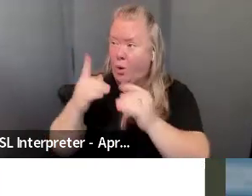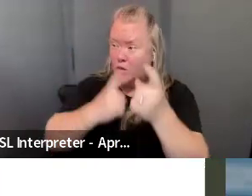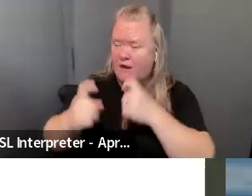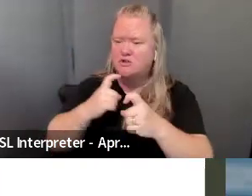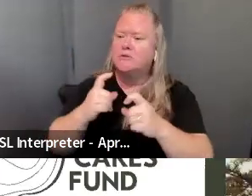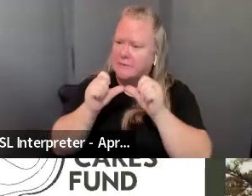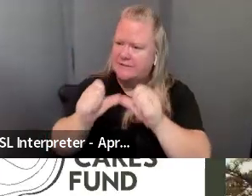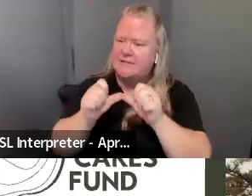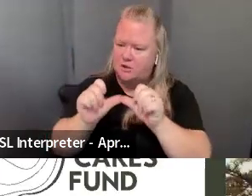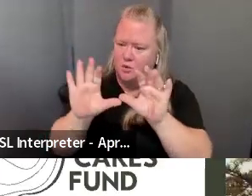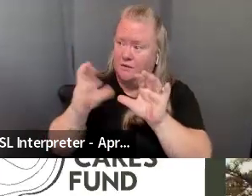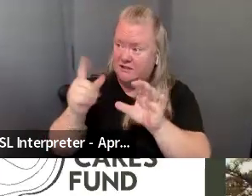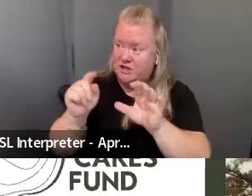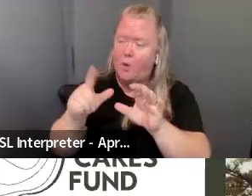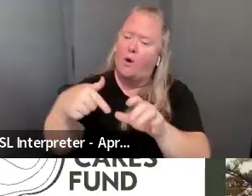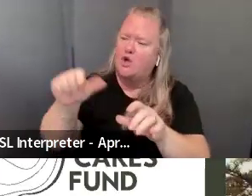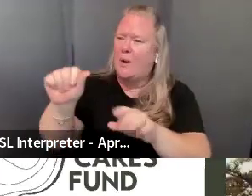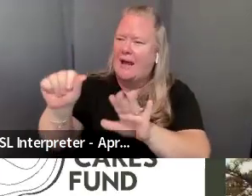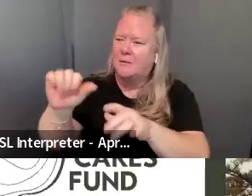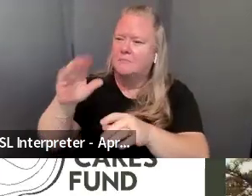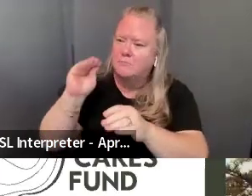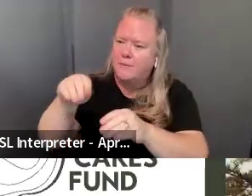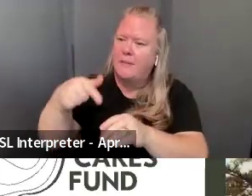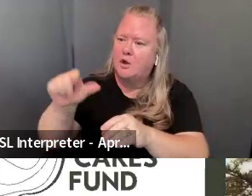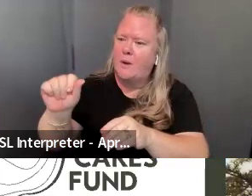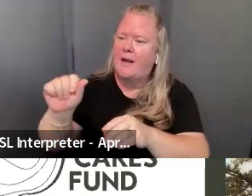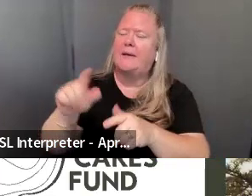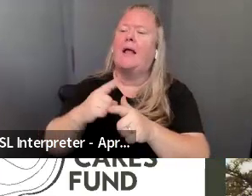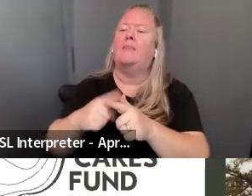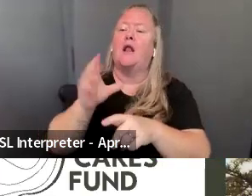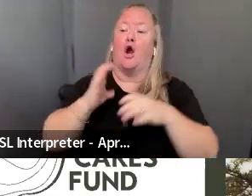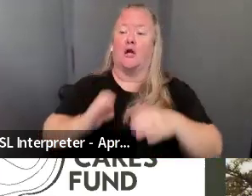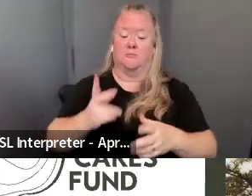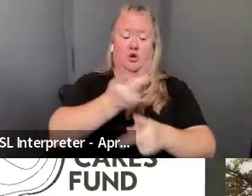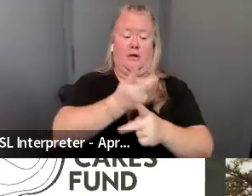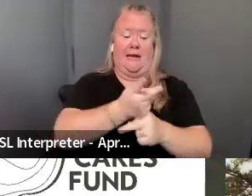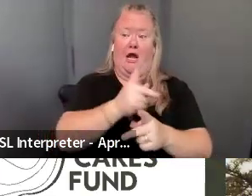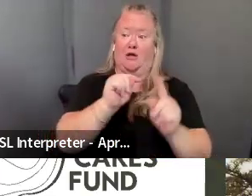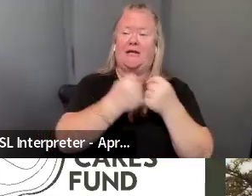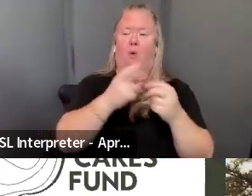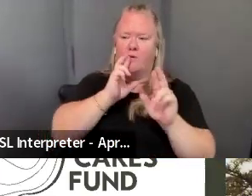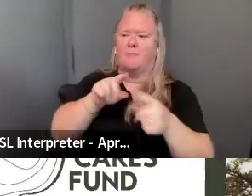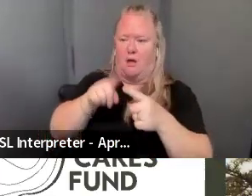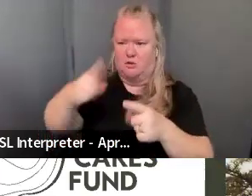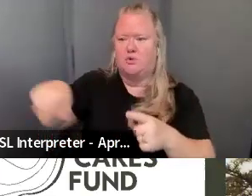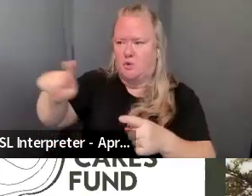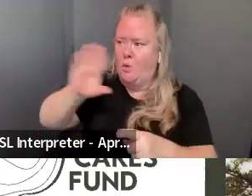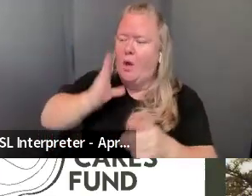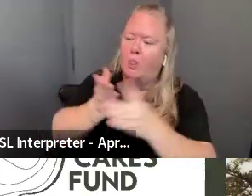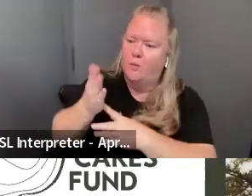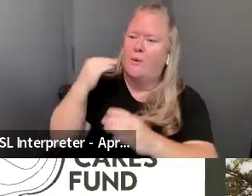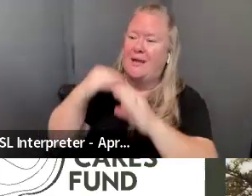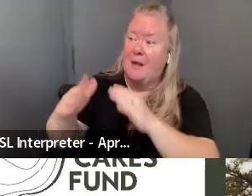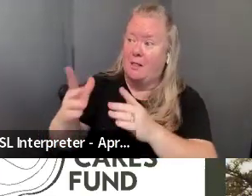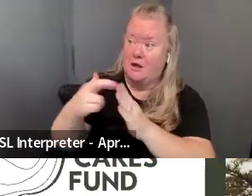can continue to enter them into the Q&A, and our customer care team will respond to you through the email